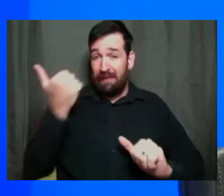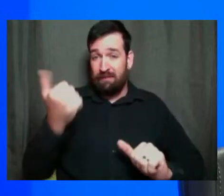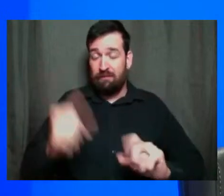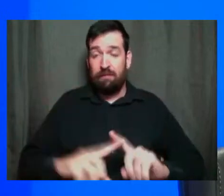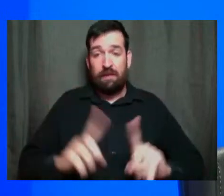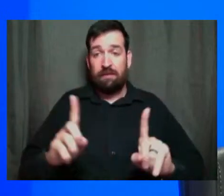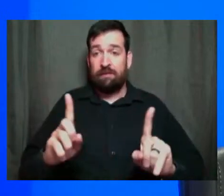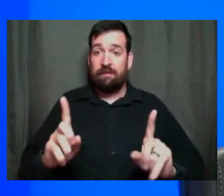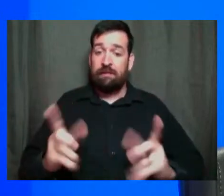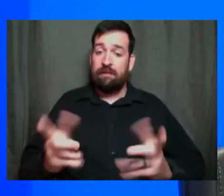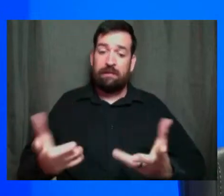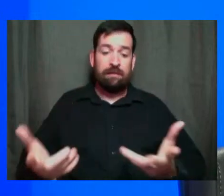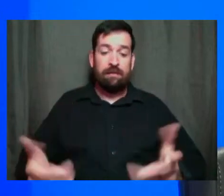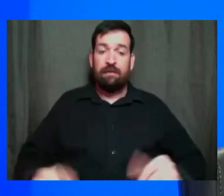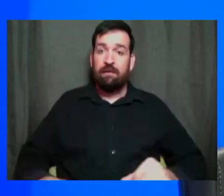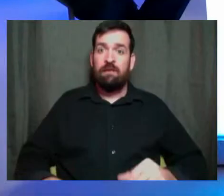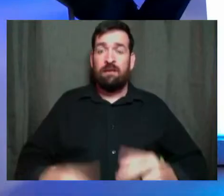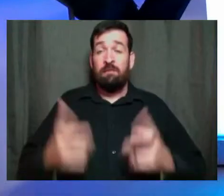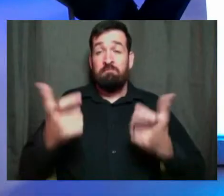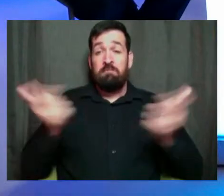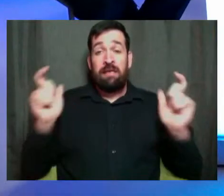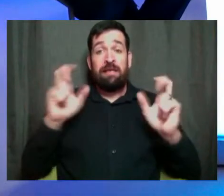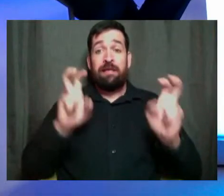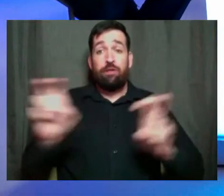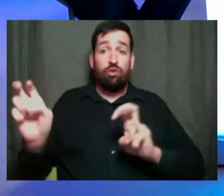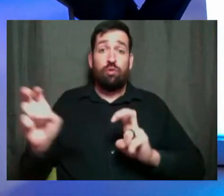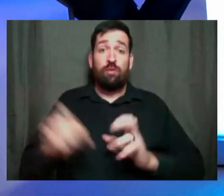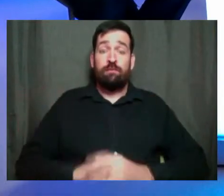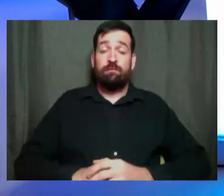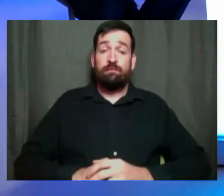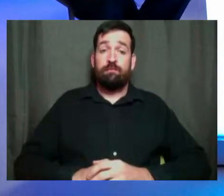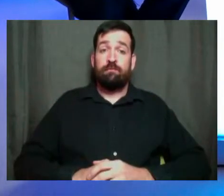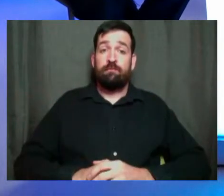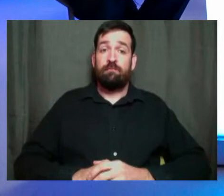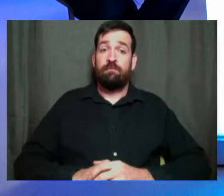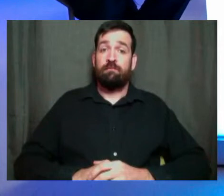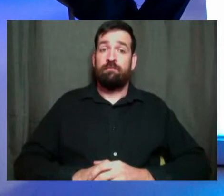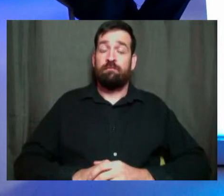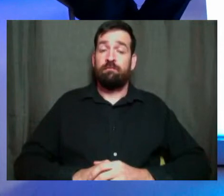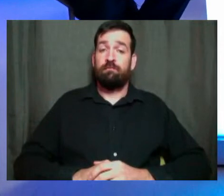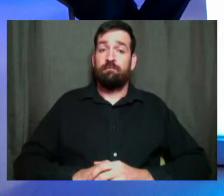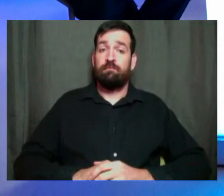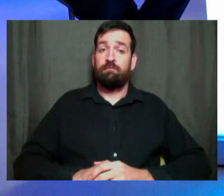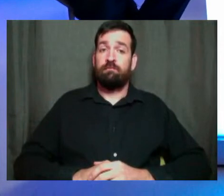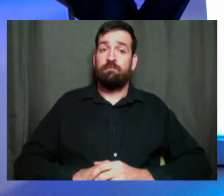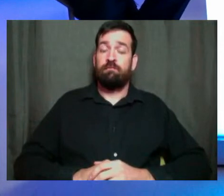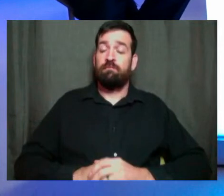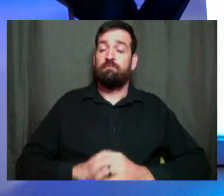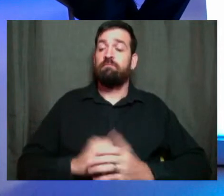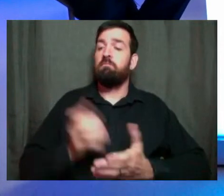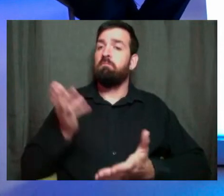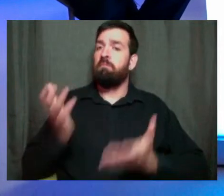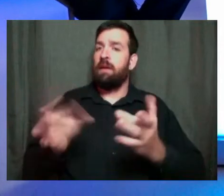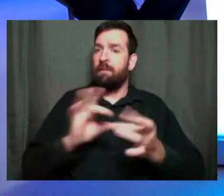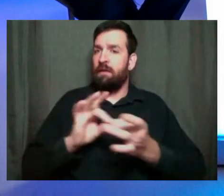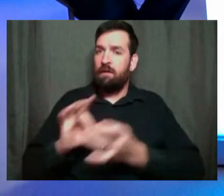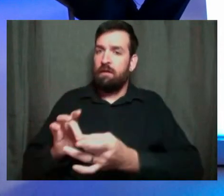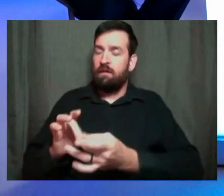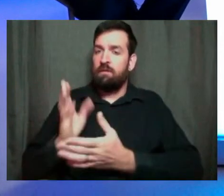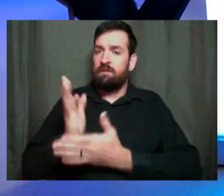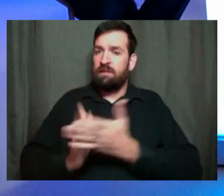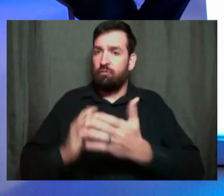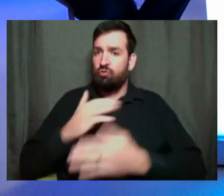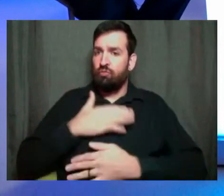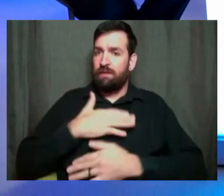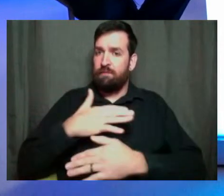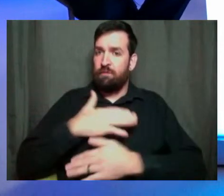it's a huge issue right now. Yeah, a couple of quick things. So it may be associated with some respiratory issues, even cancer.